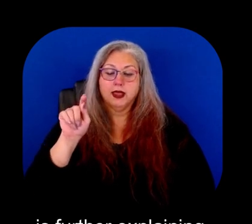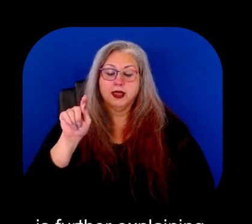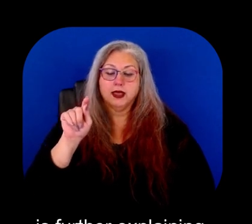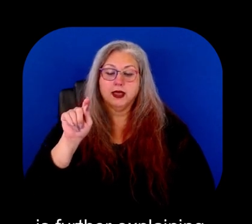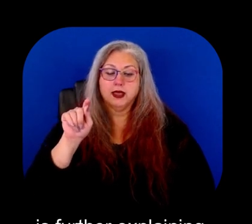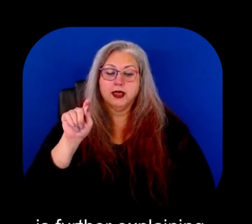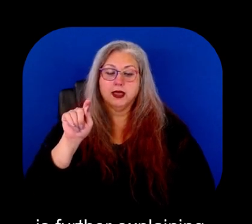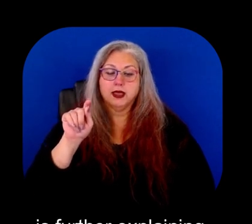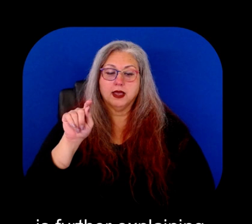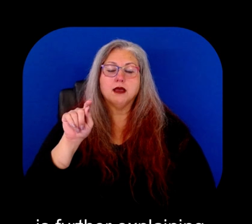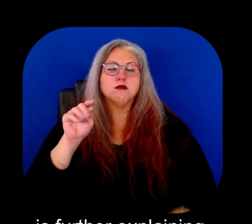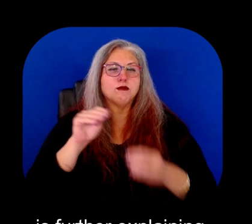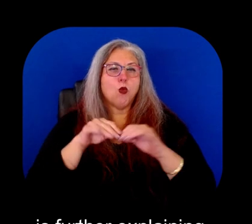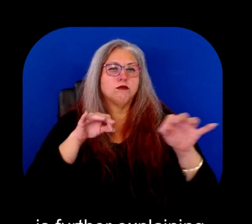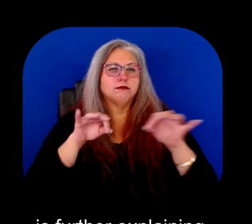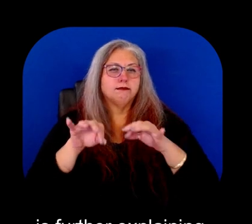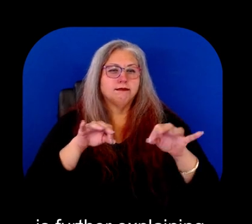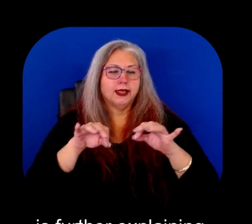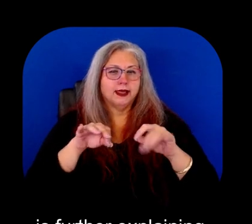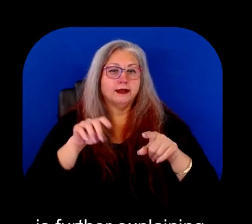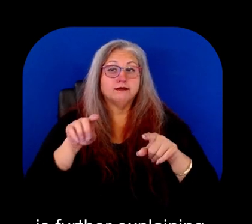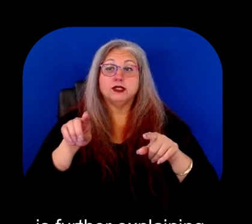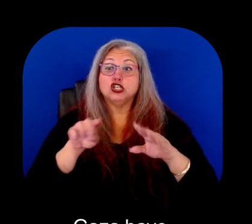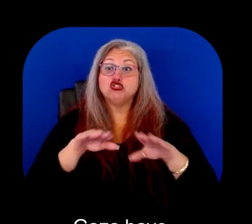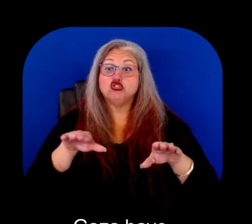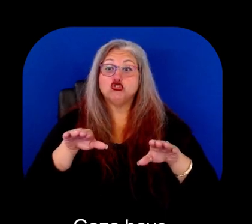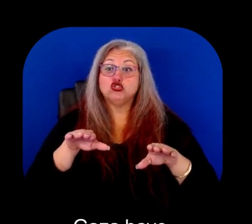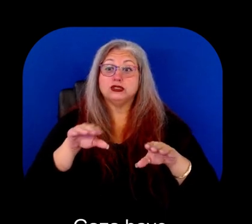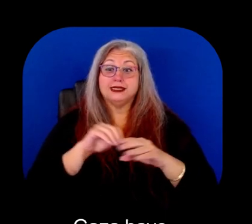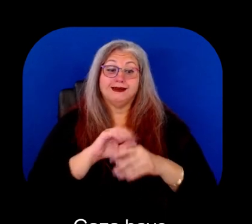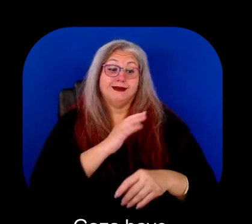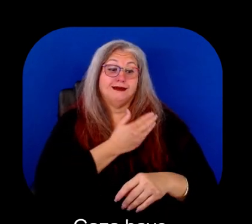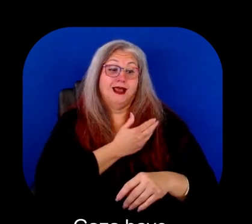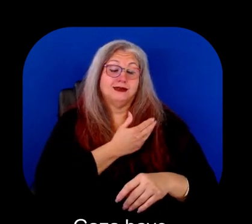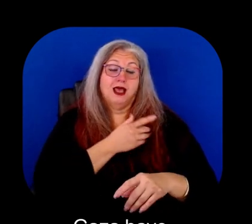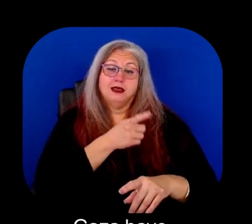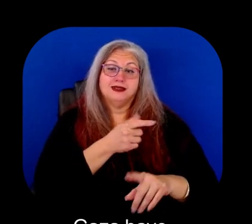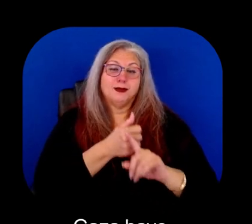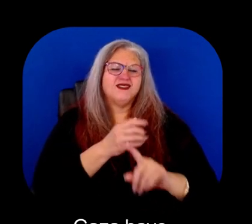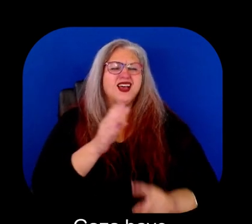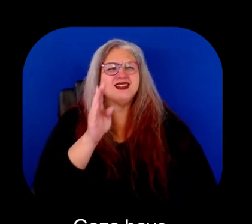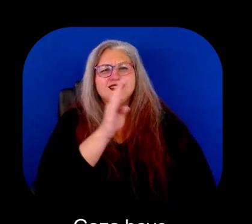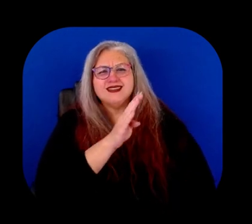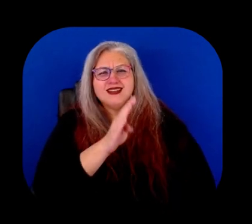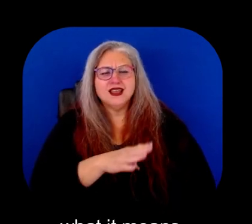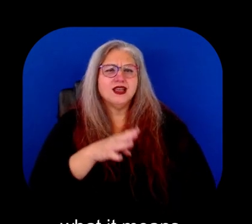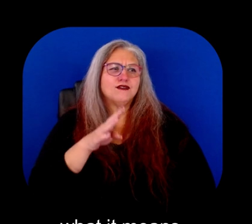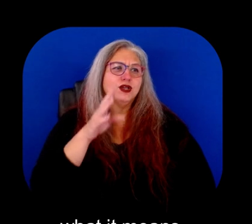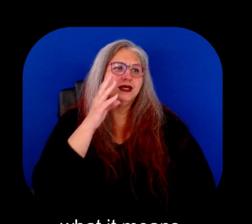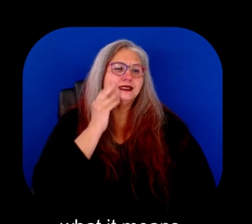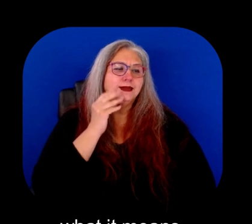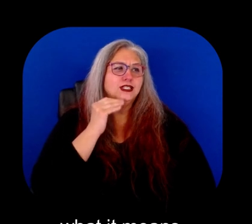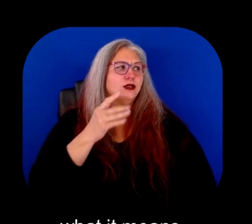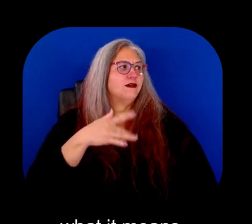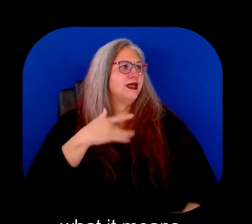is further explaining that the children of Gaza have never experienced what it